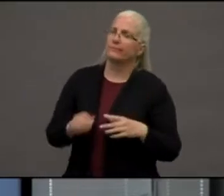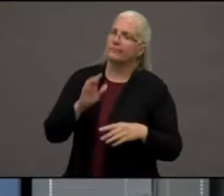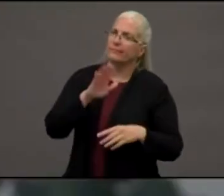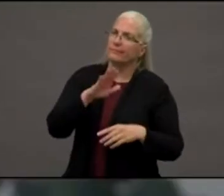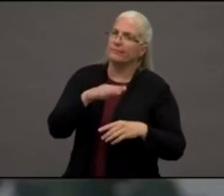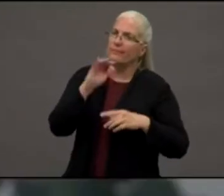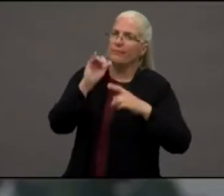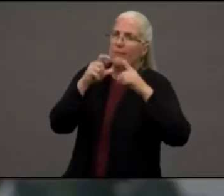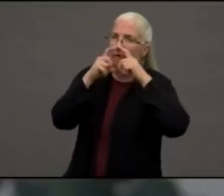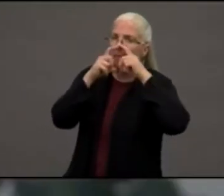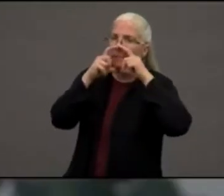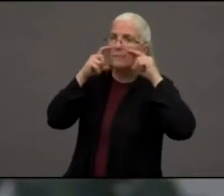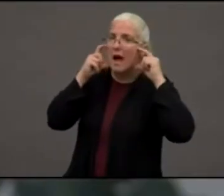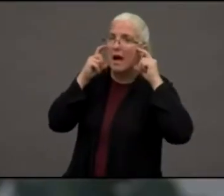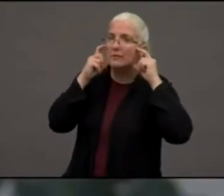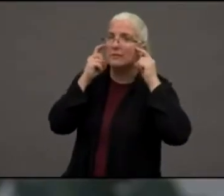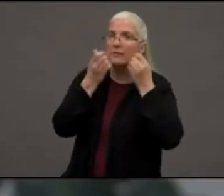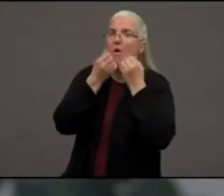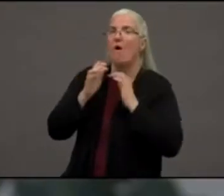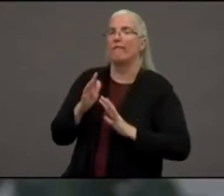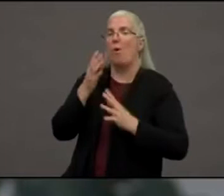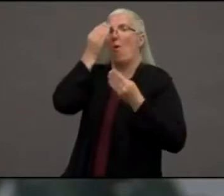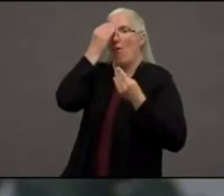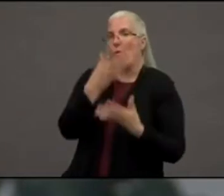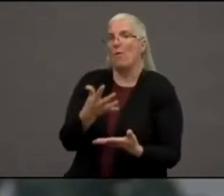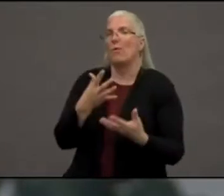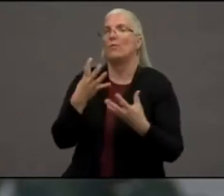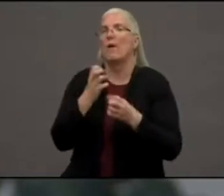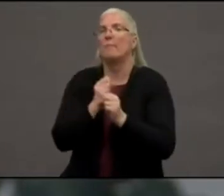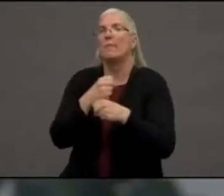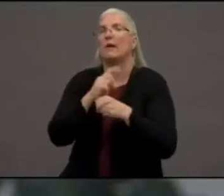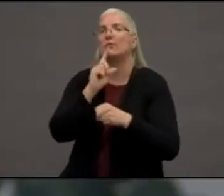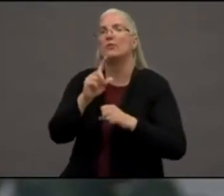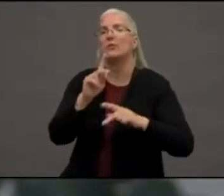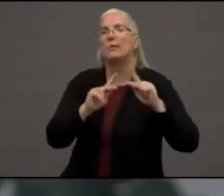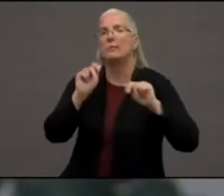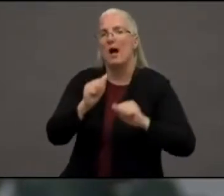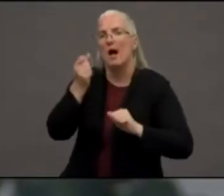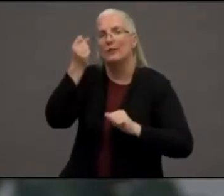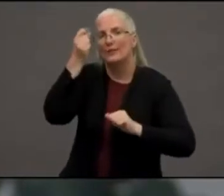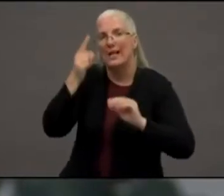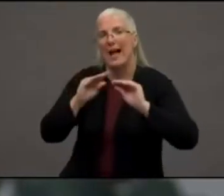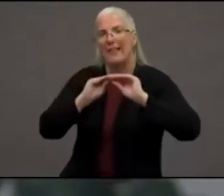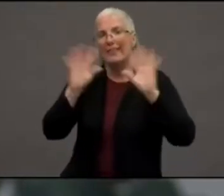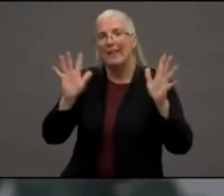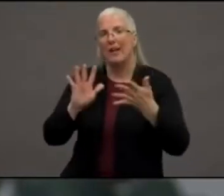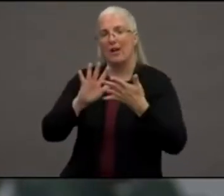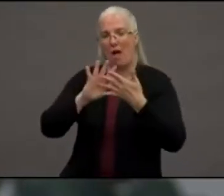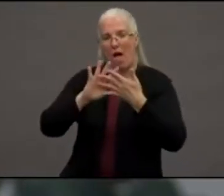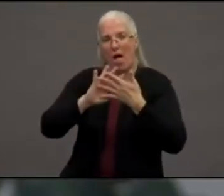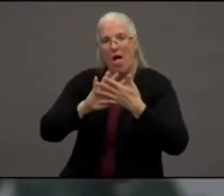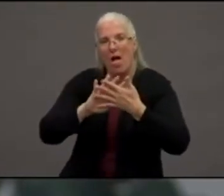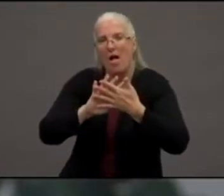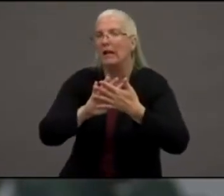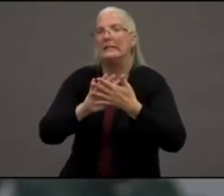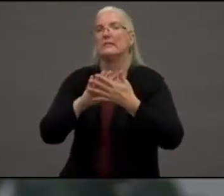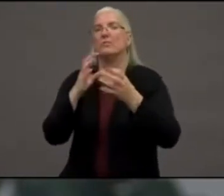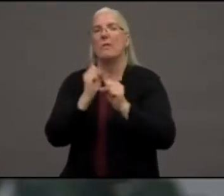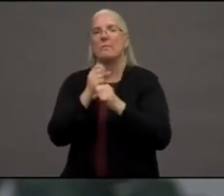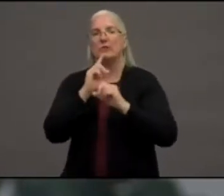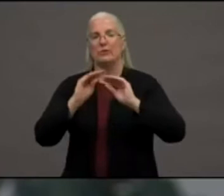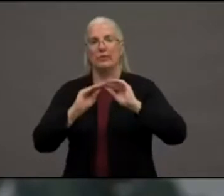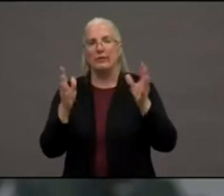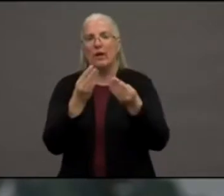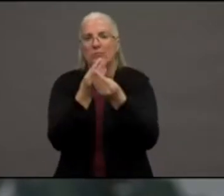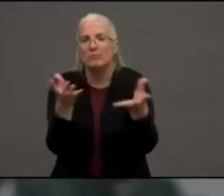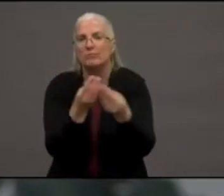clearly understand and properly communicate the information that we are sharing today. And we get tested often, and I want to move